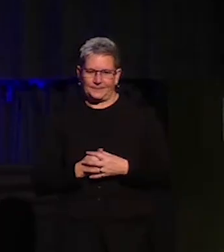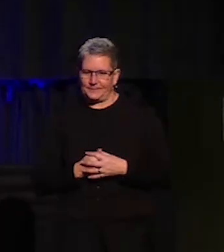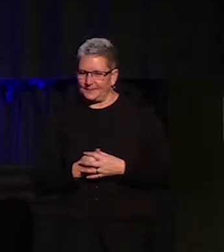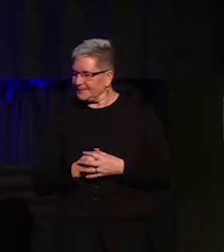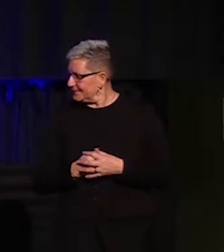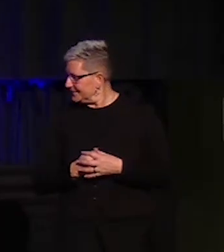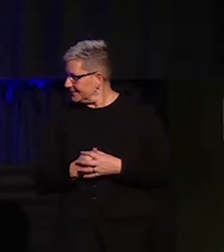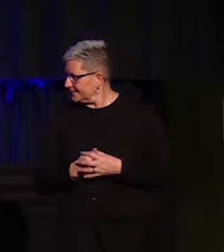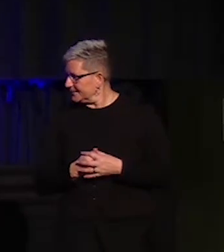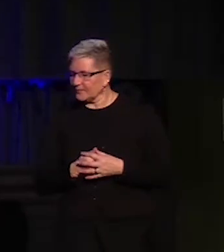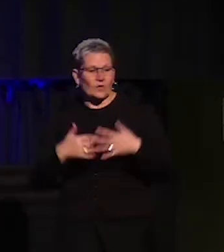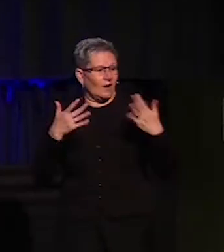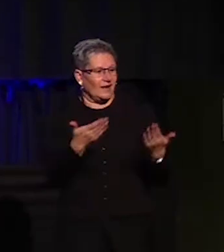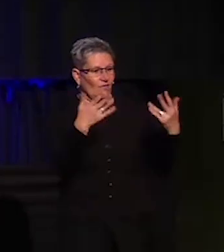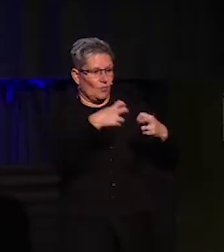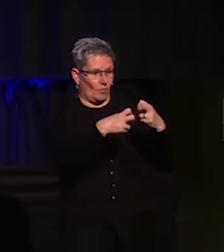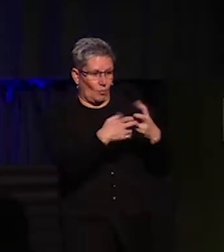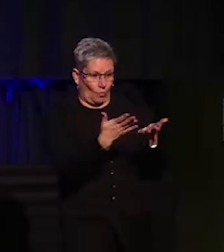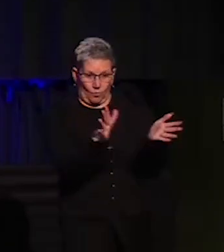So I want to give you a problem to solve.